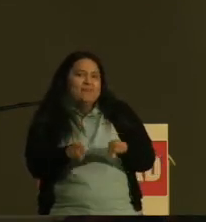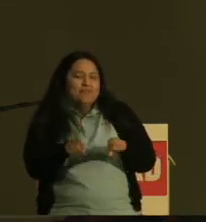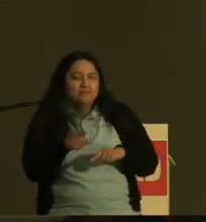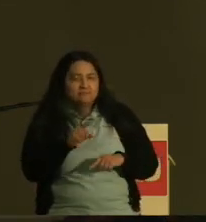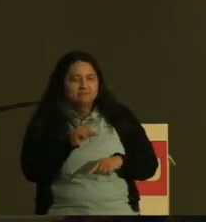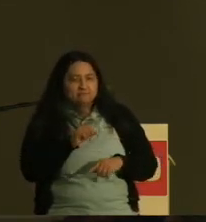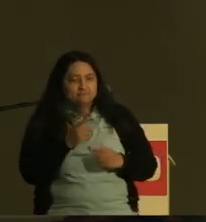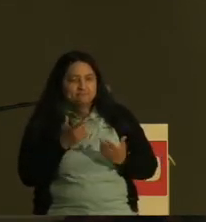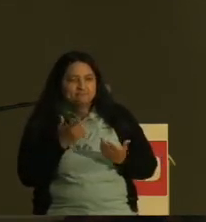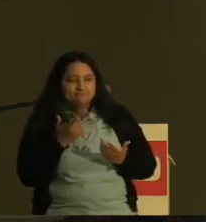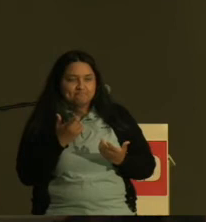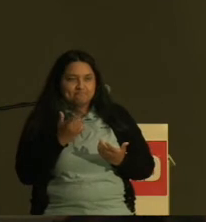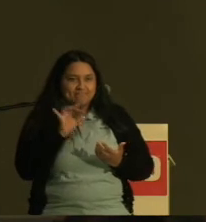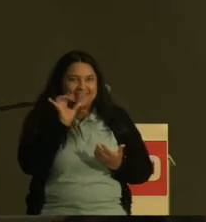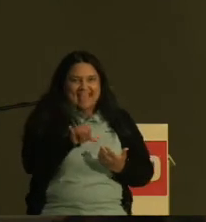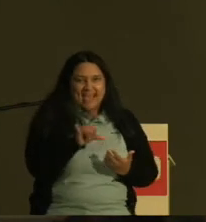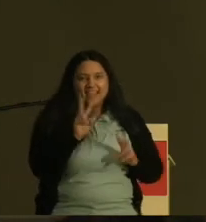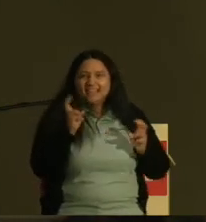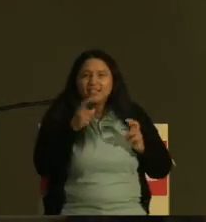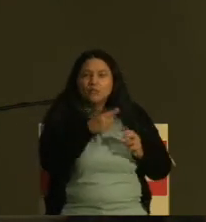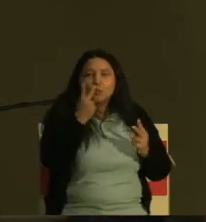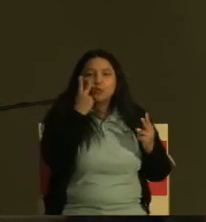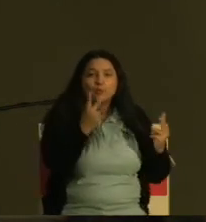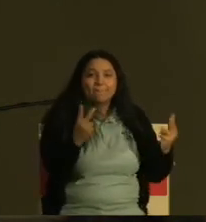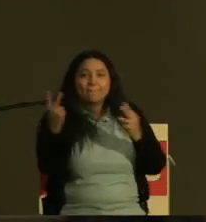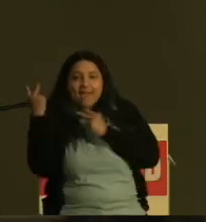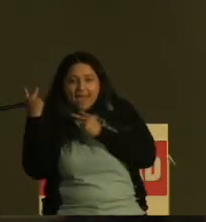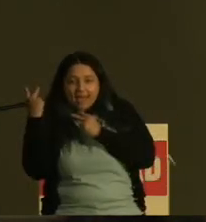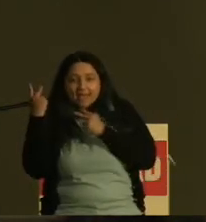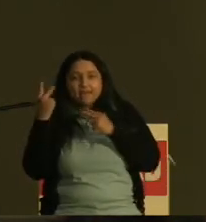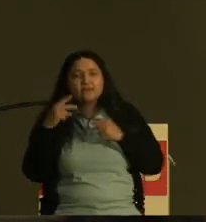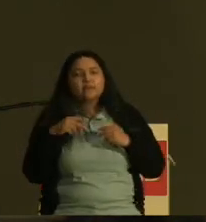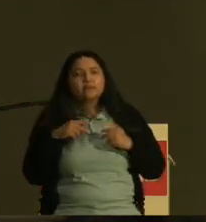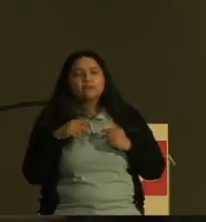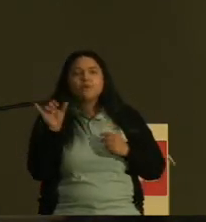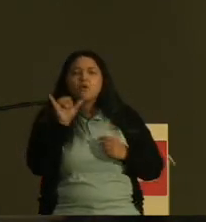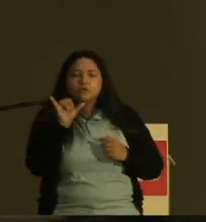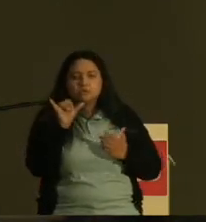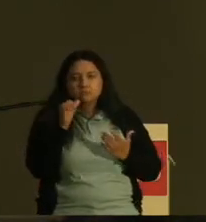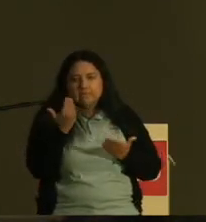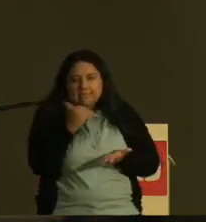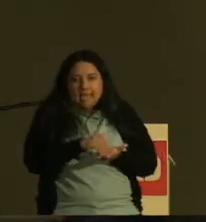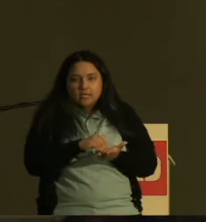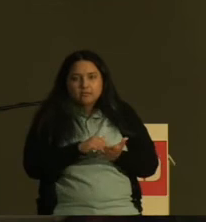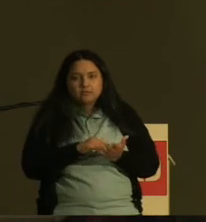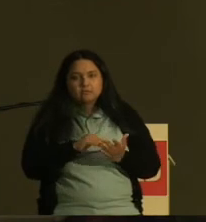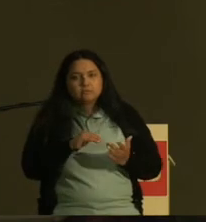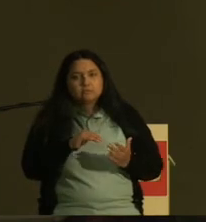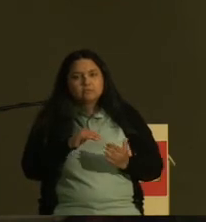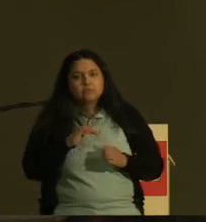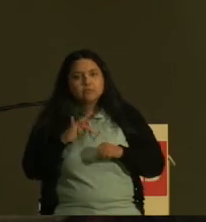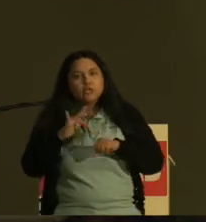of looking back and looking back. Also, you know, you were talking about the innocence of a very